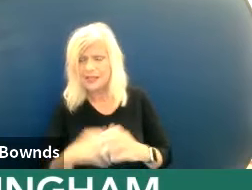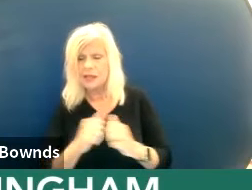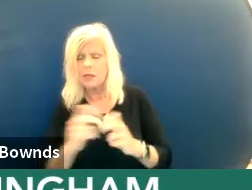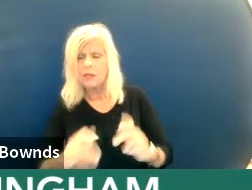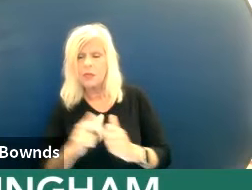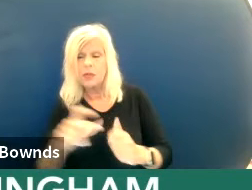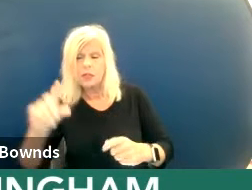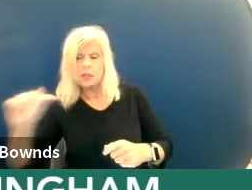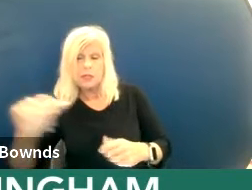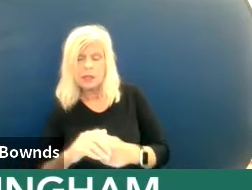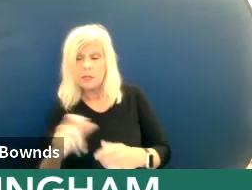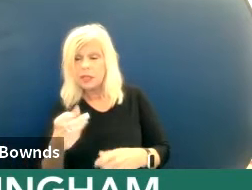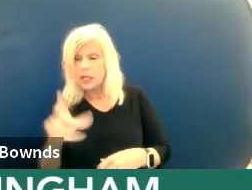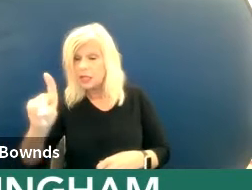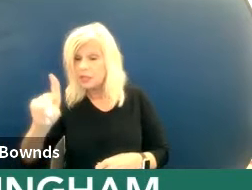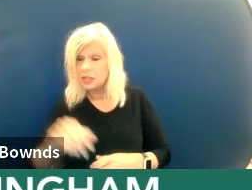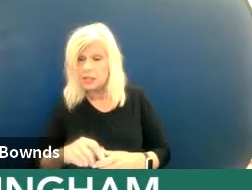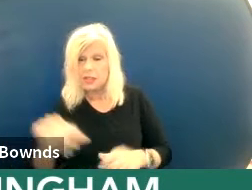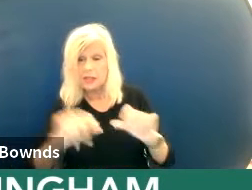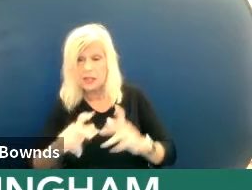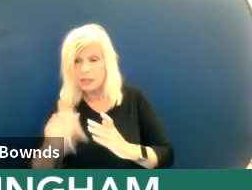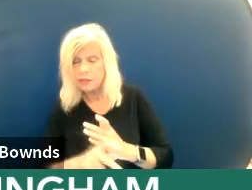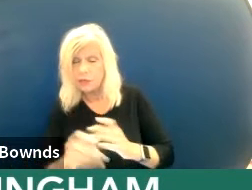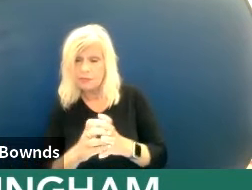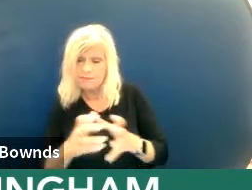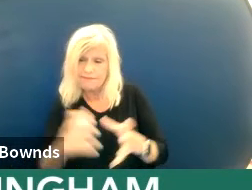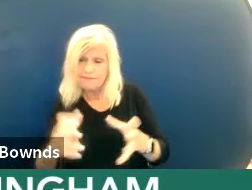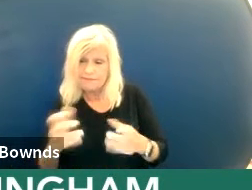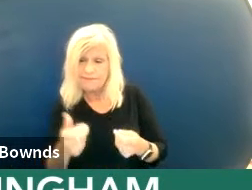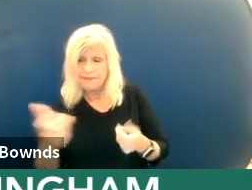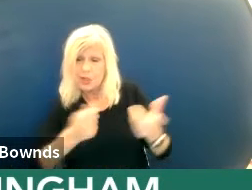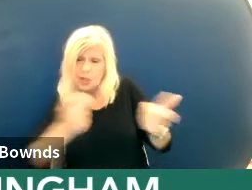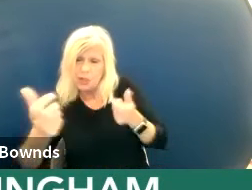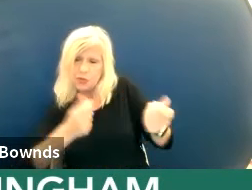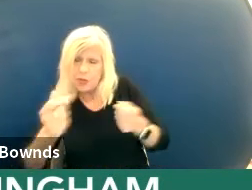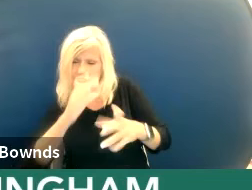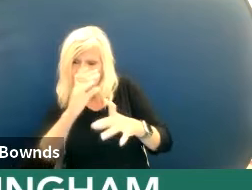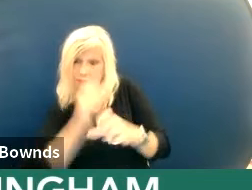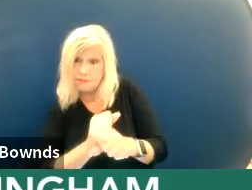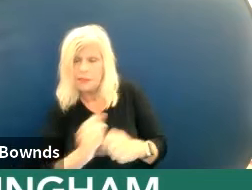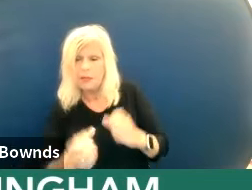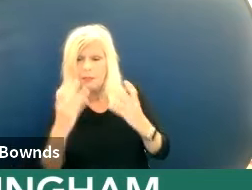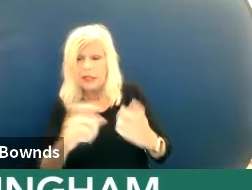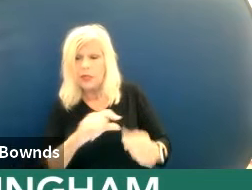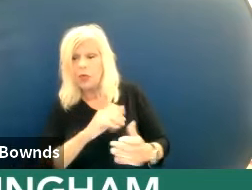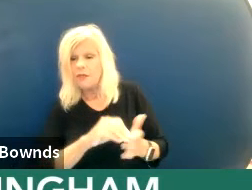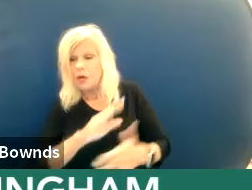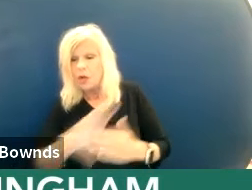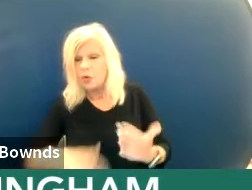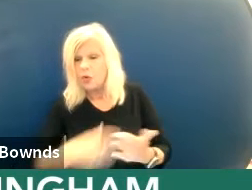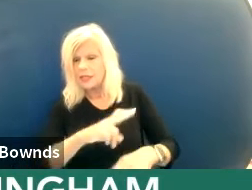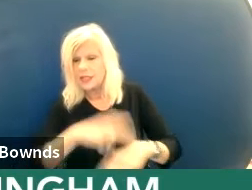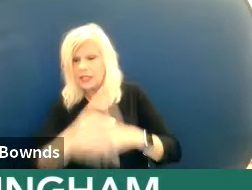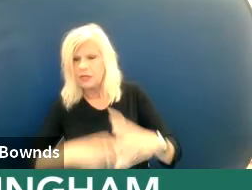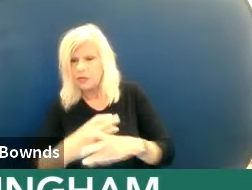is growing the PhD in Rehab Sciences program and attracting highly qualified students from across the nation and across the